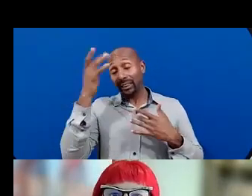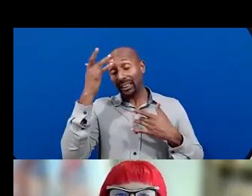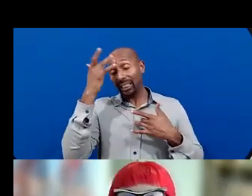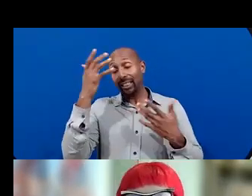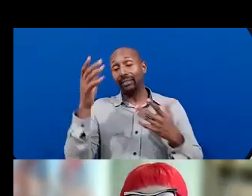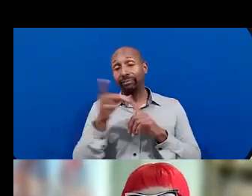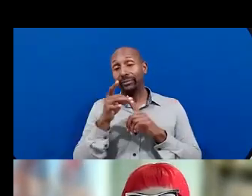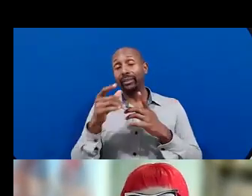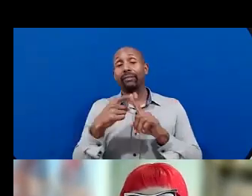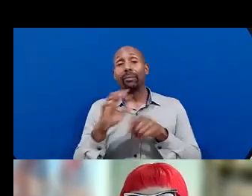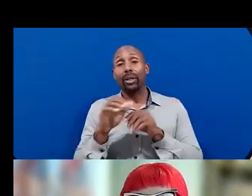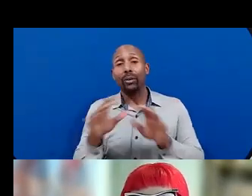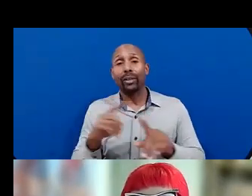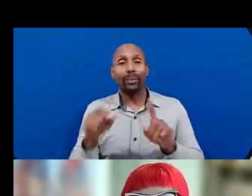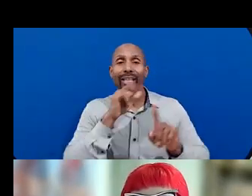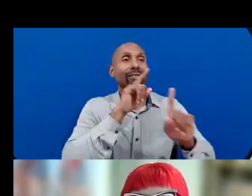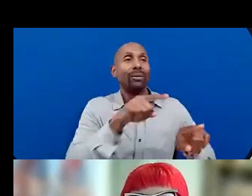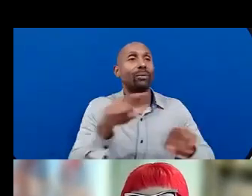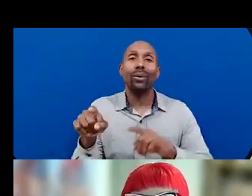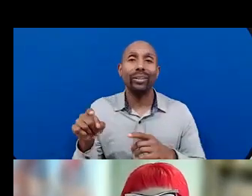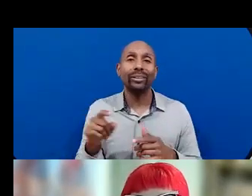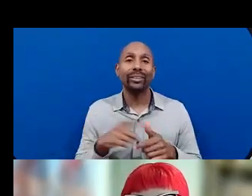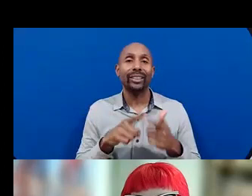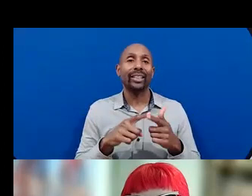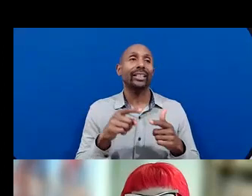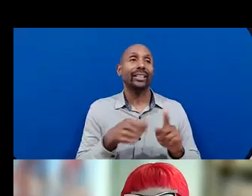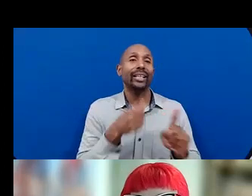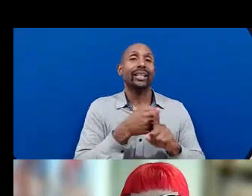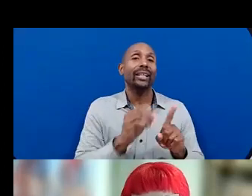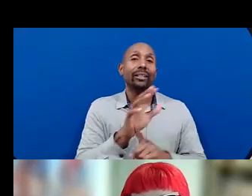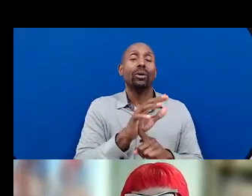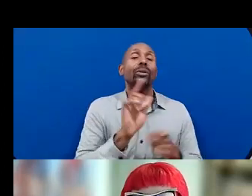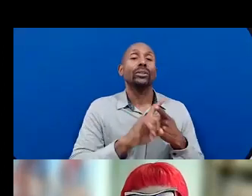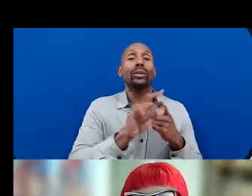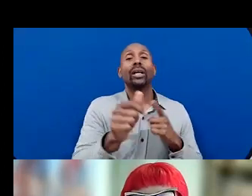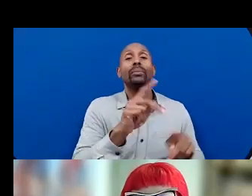number where it says 48% increase, when the numbers are low and going up,